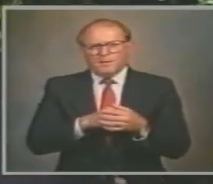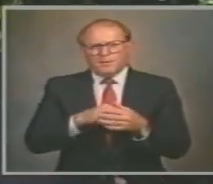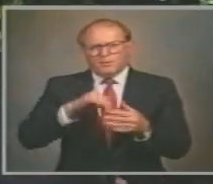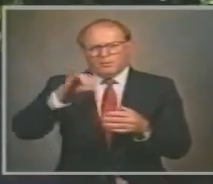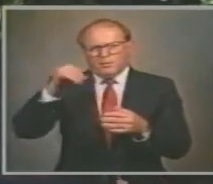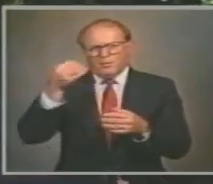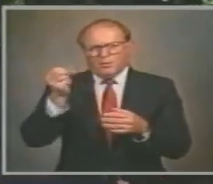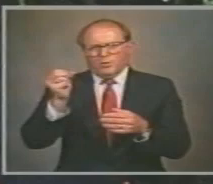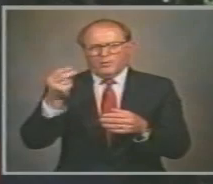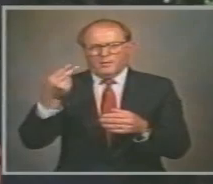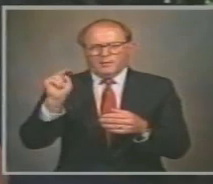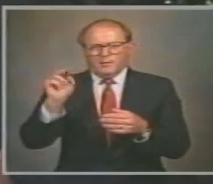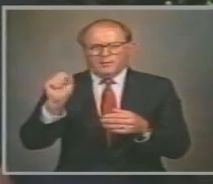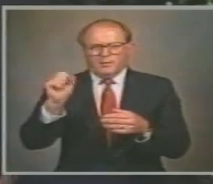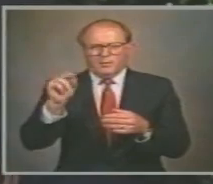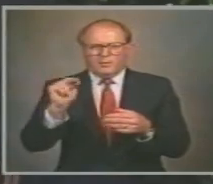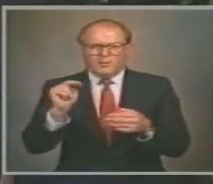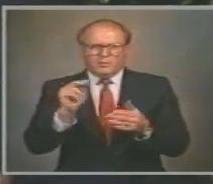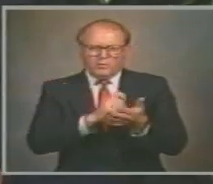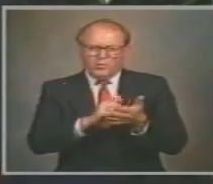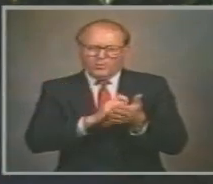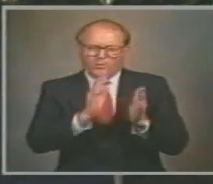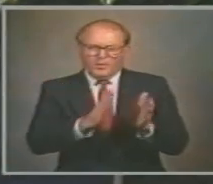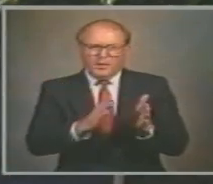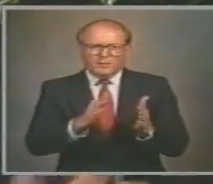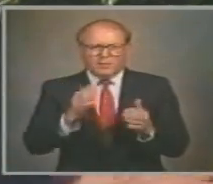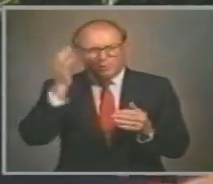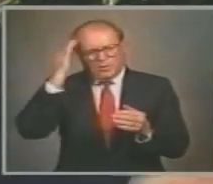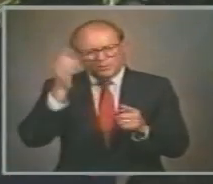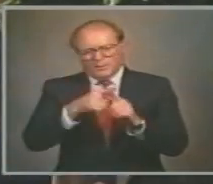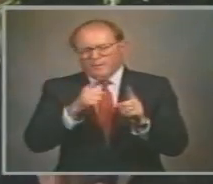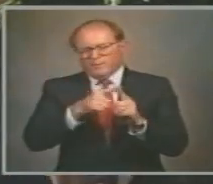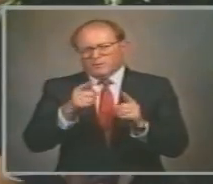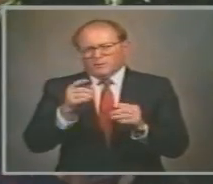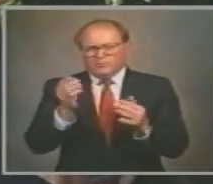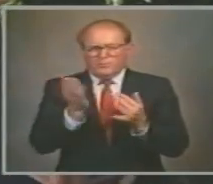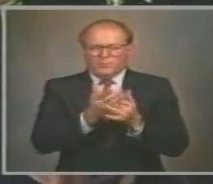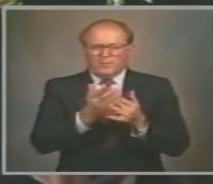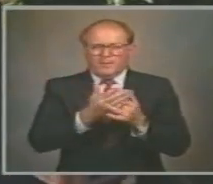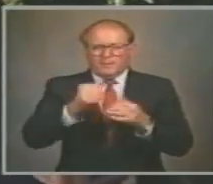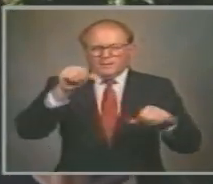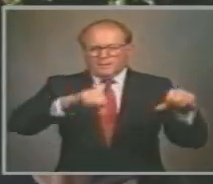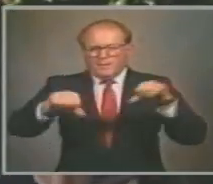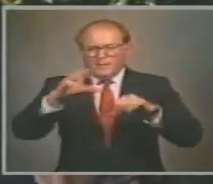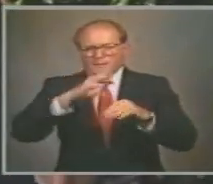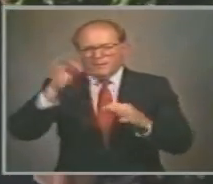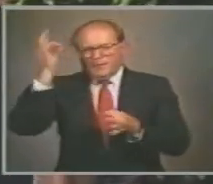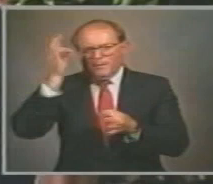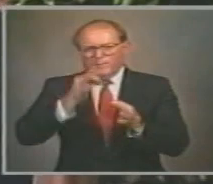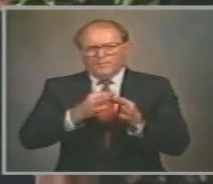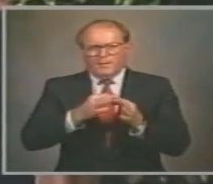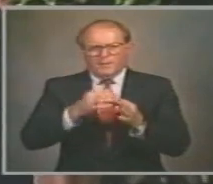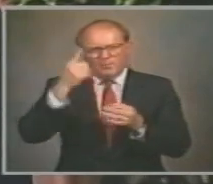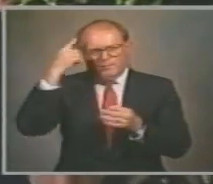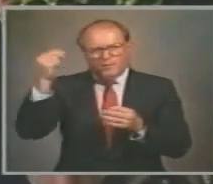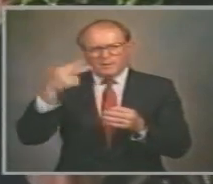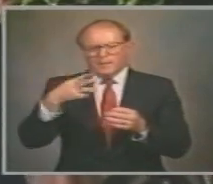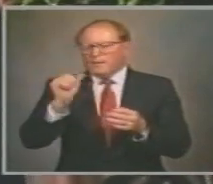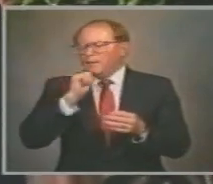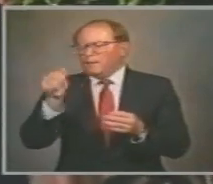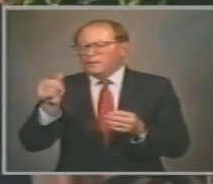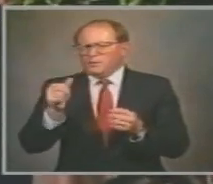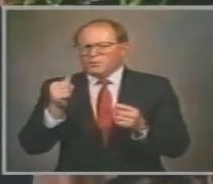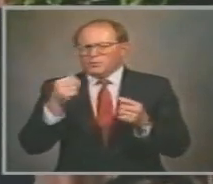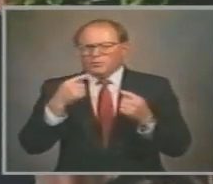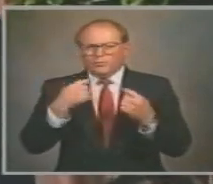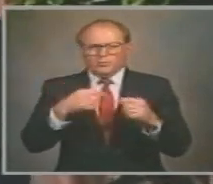Johnson knows what the issues really are between science and faith, or evolution and faith, because he doesn't attack the work